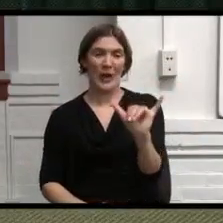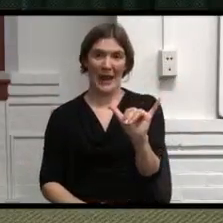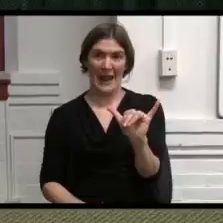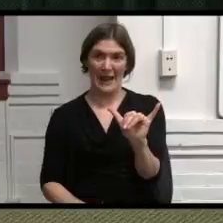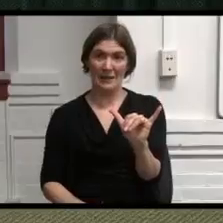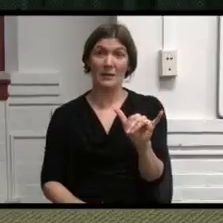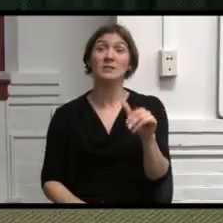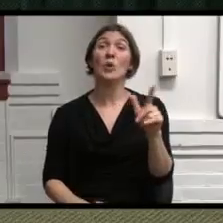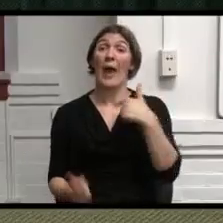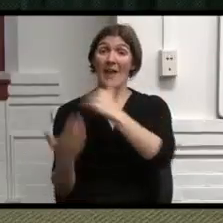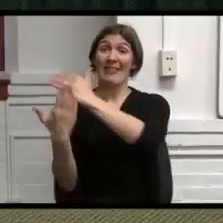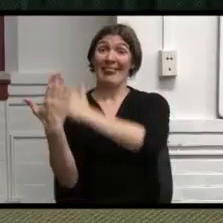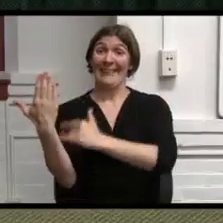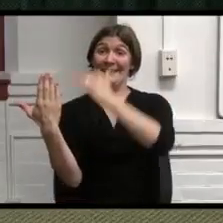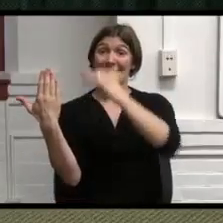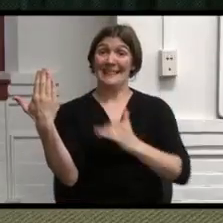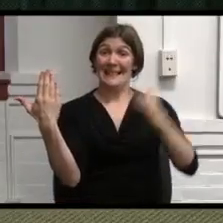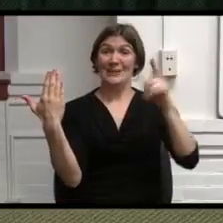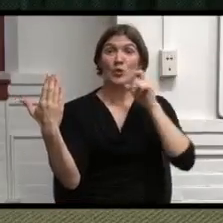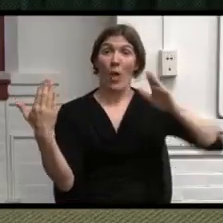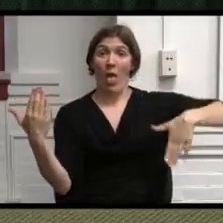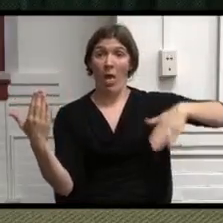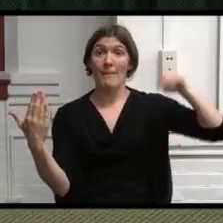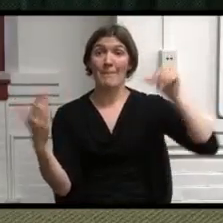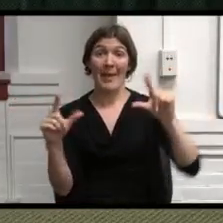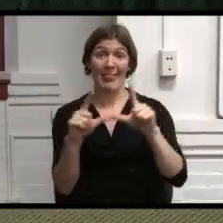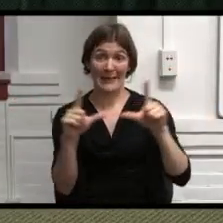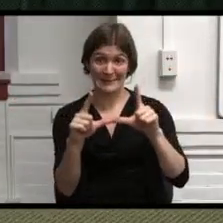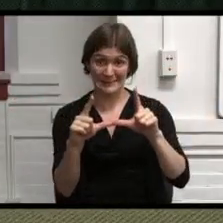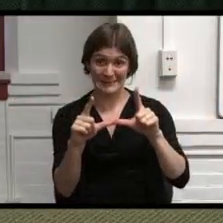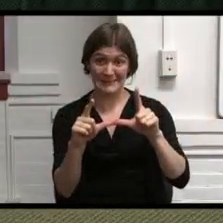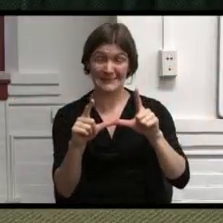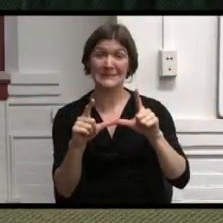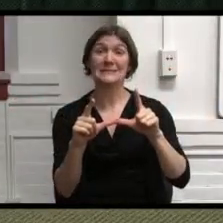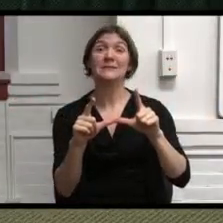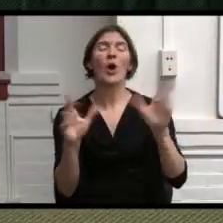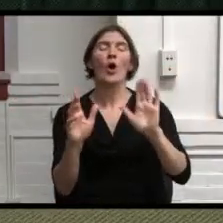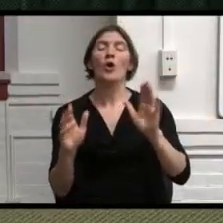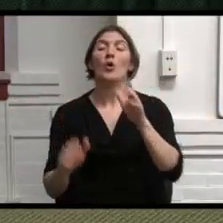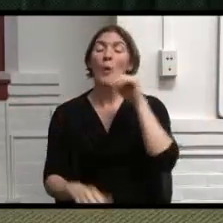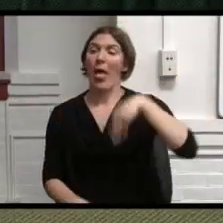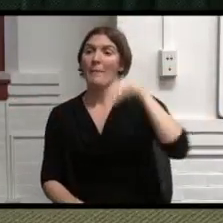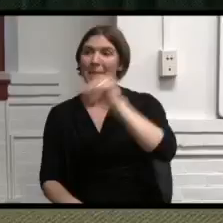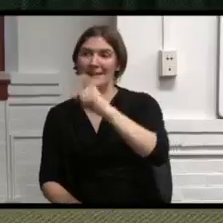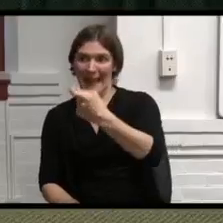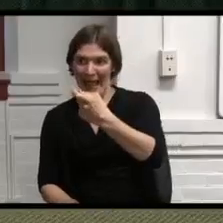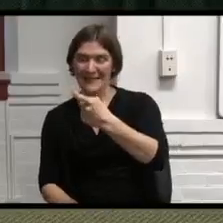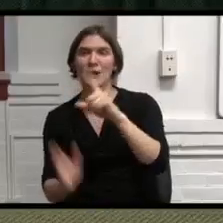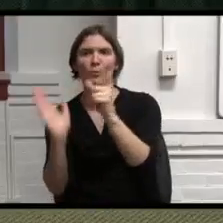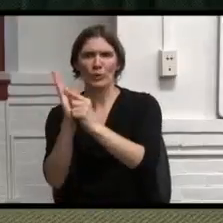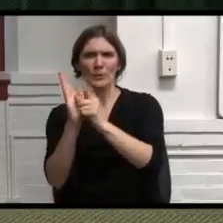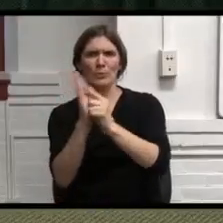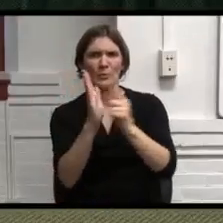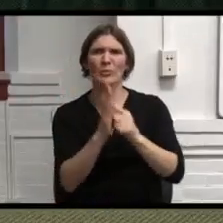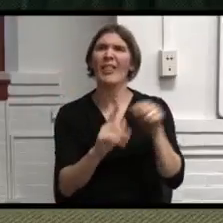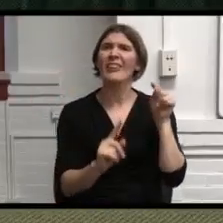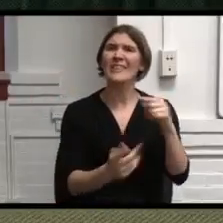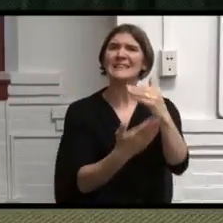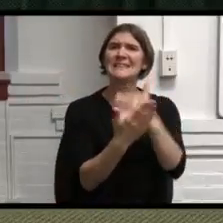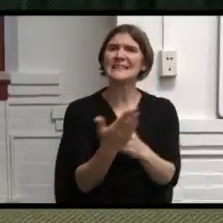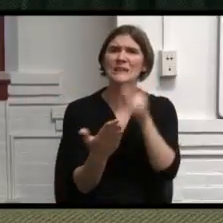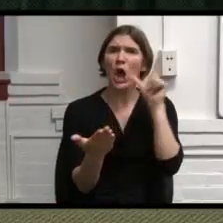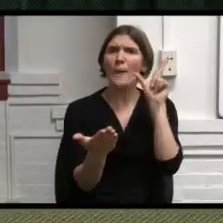publish the delinquent water payers and the delinquent taxpayers in the annual report, why aren't we publicly